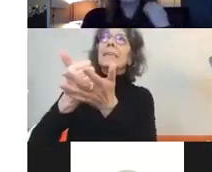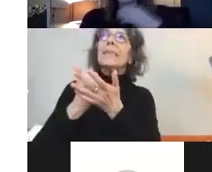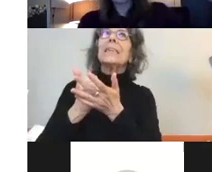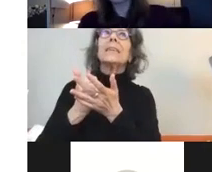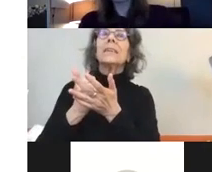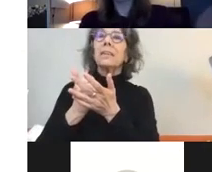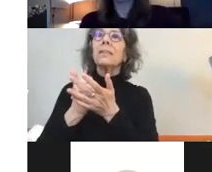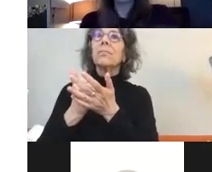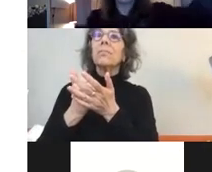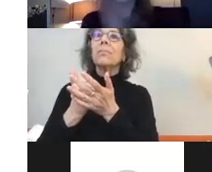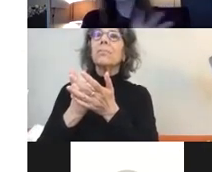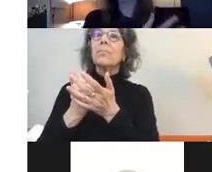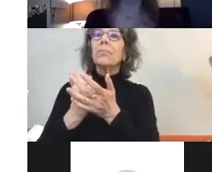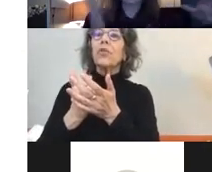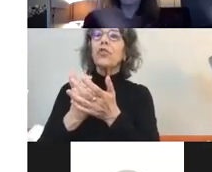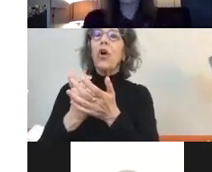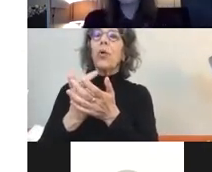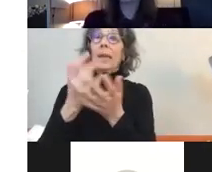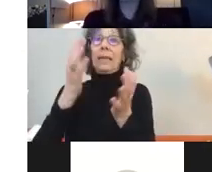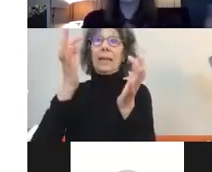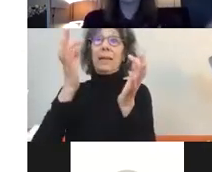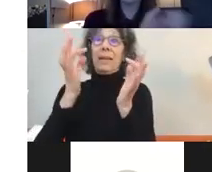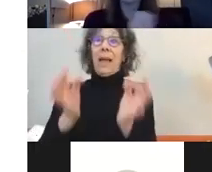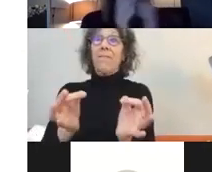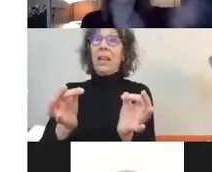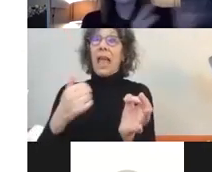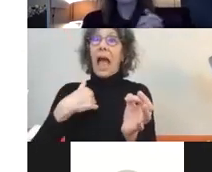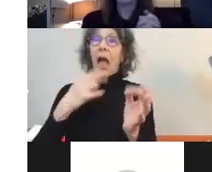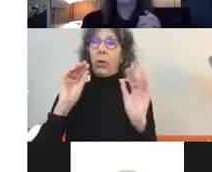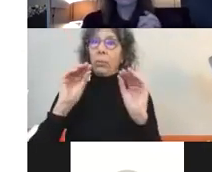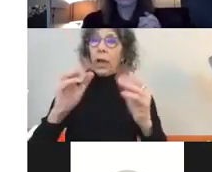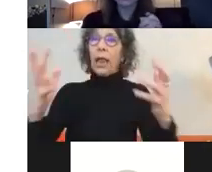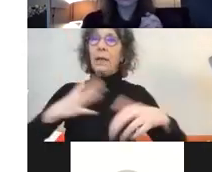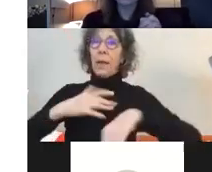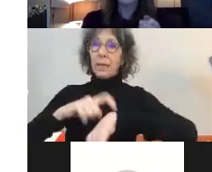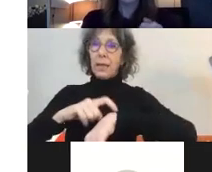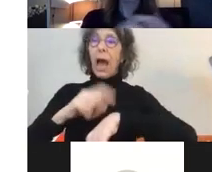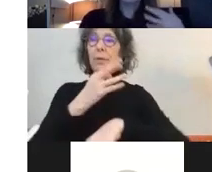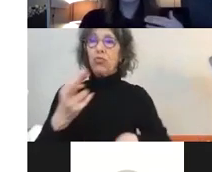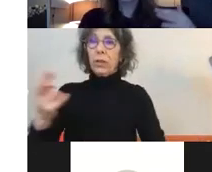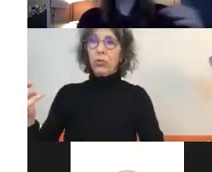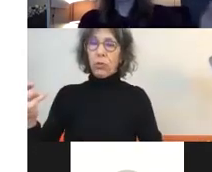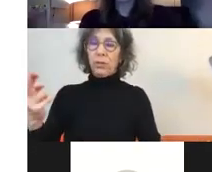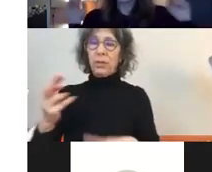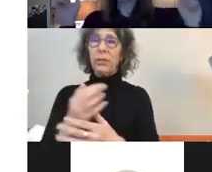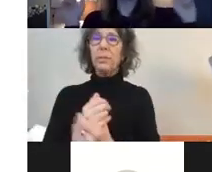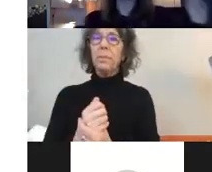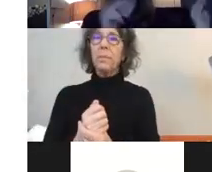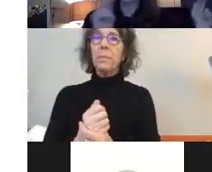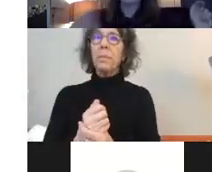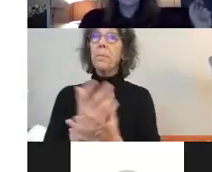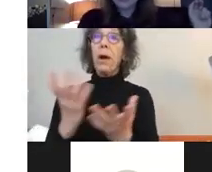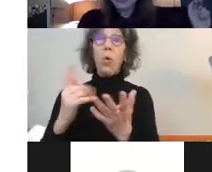So that is definitely something that I'm going to devote a lot of my time and resources to. But what next